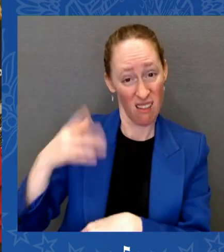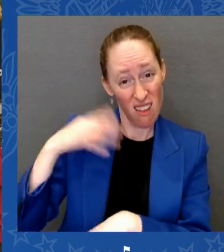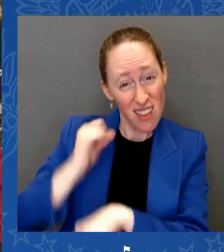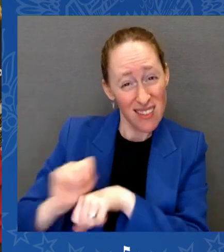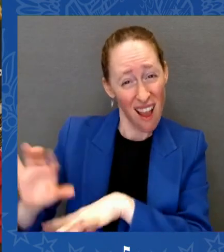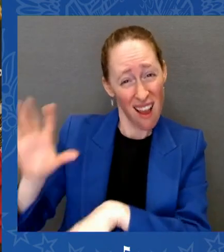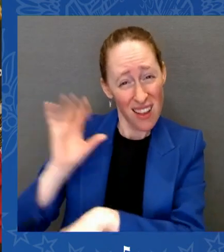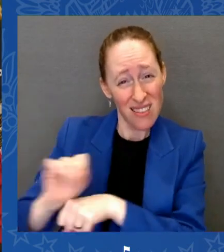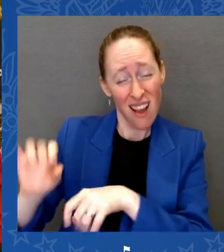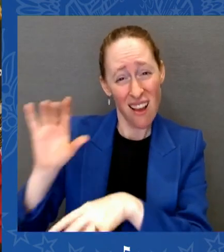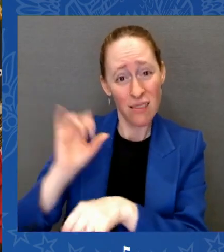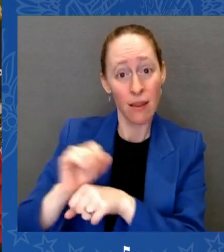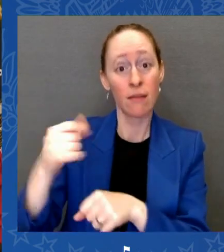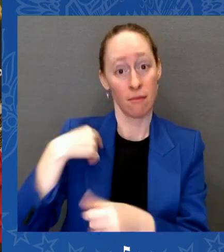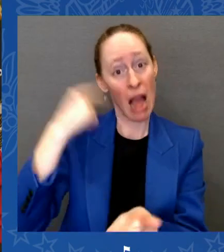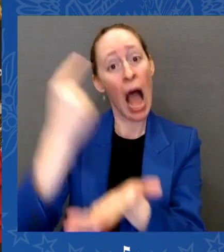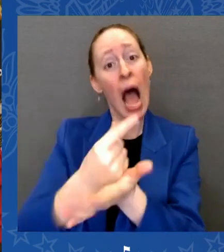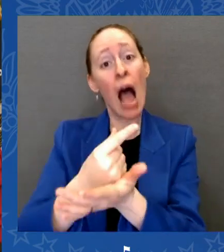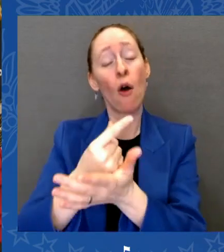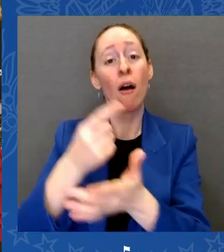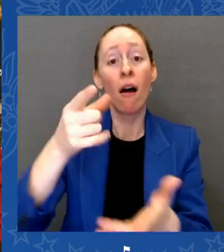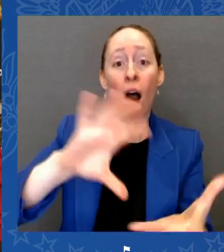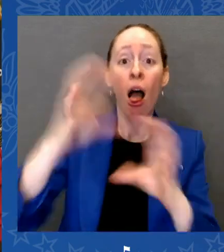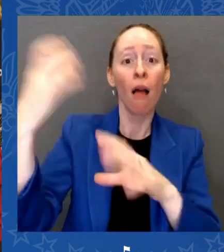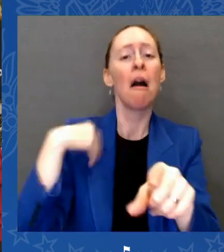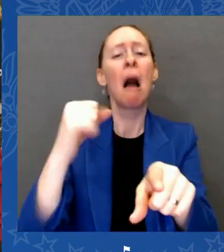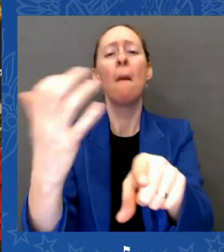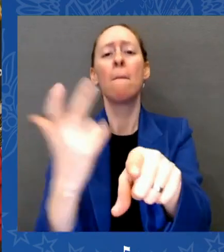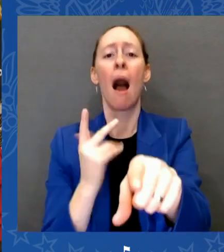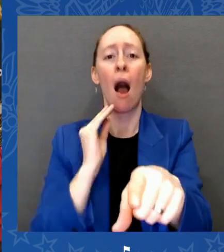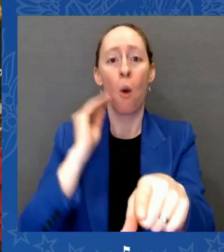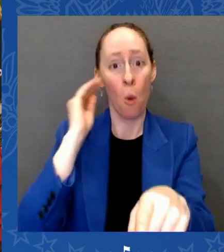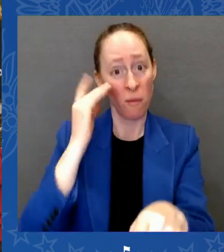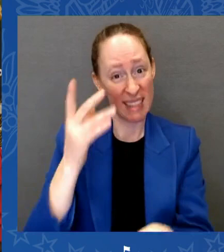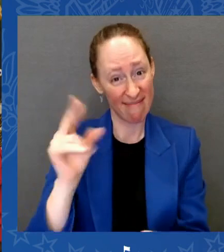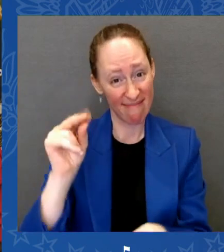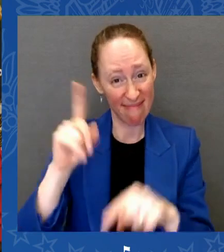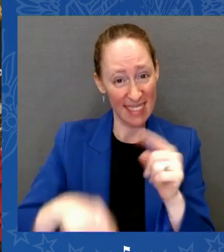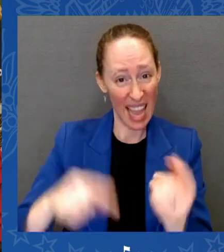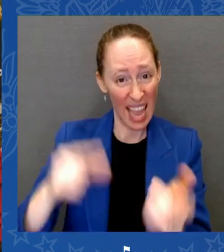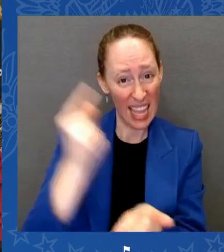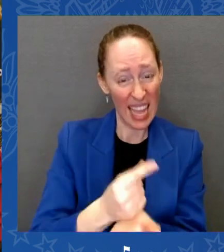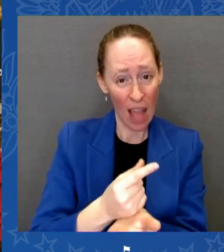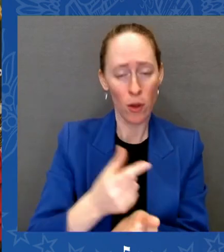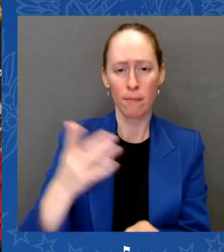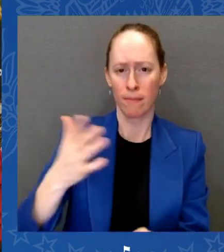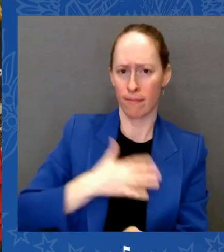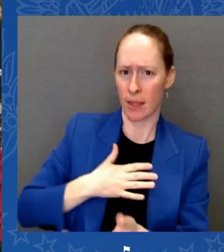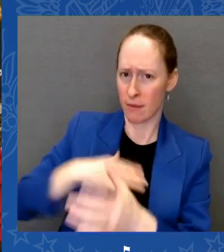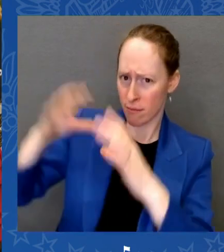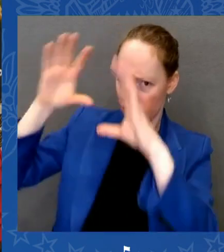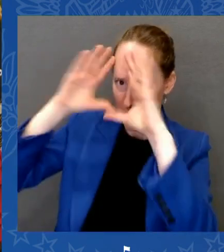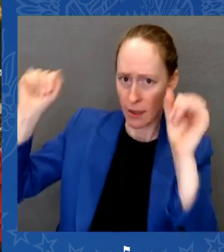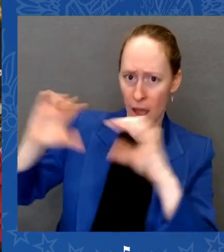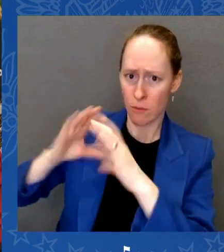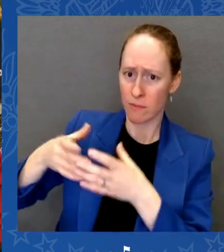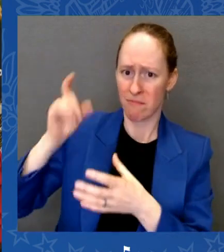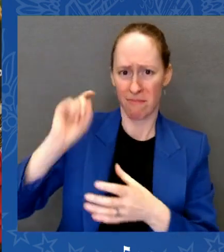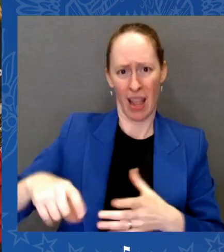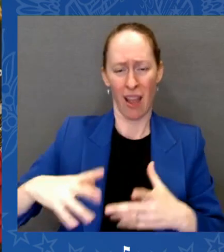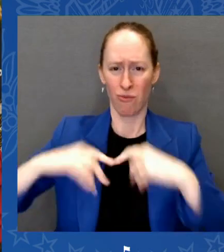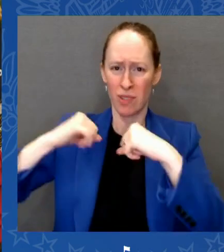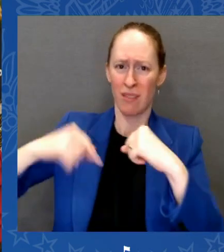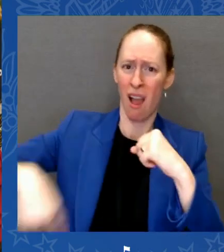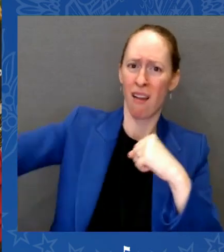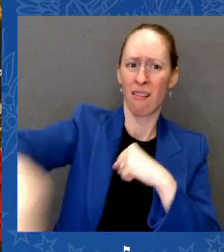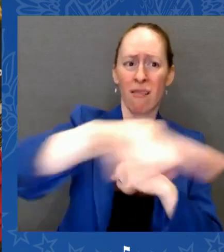United States to make the hard calls and protect American citizens everywhere in the world, anywhere in the world. And I'm proud that today we have made one more